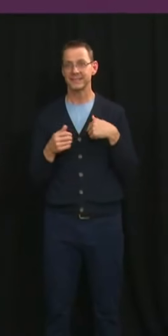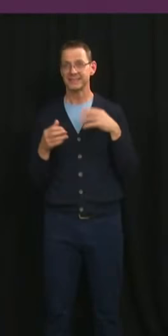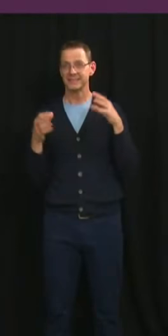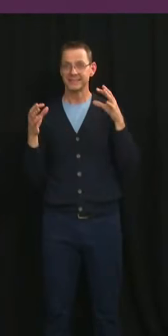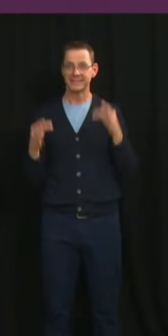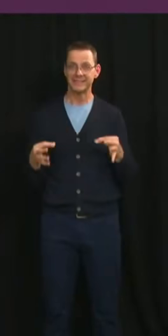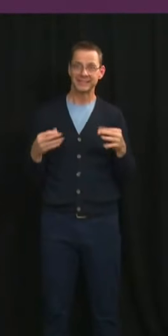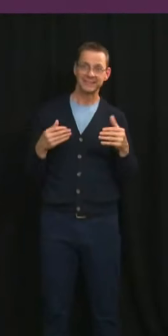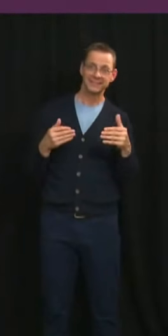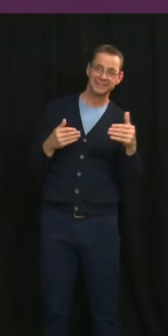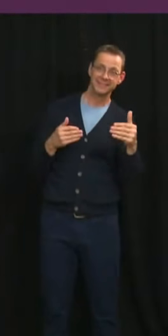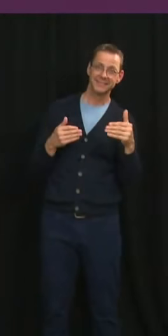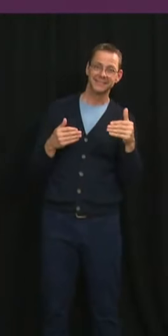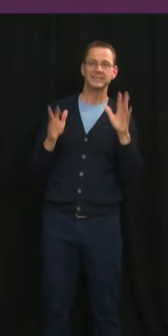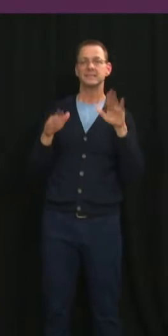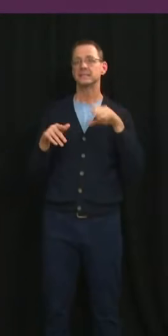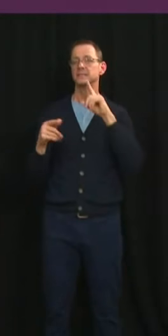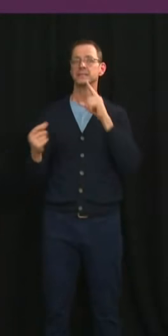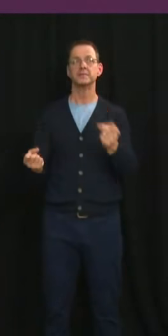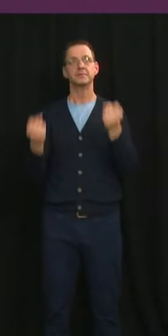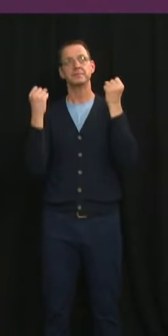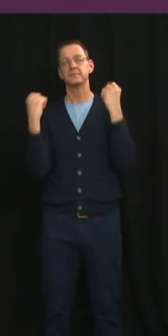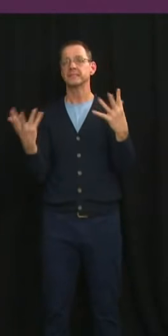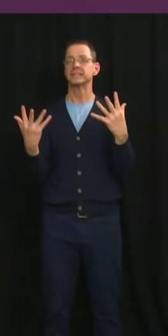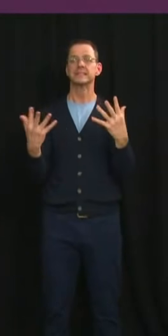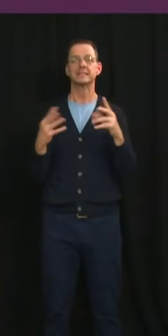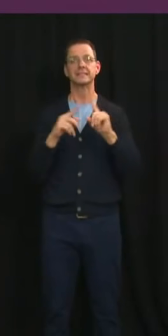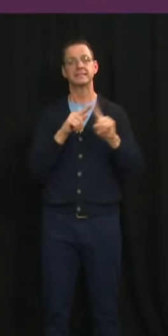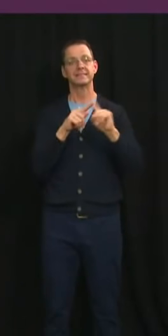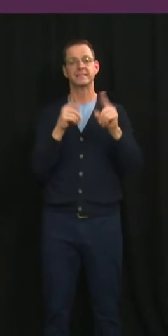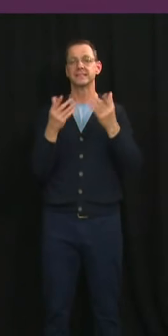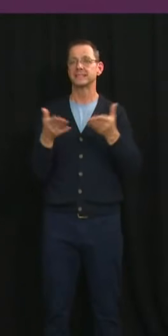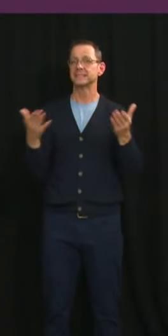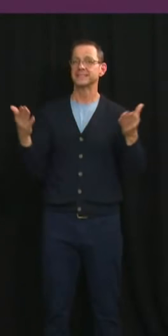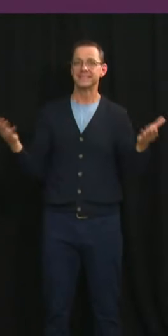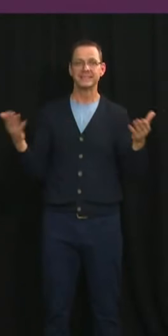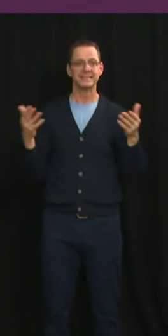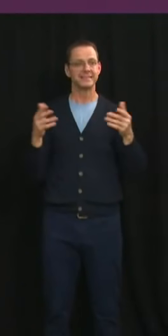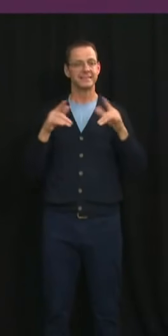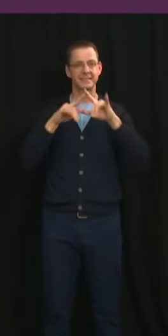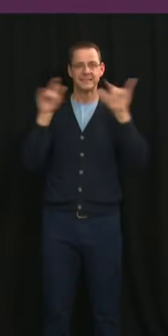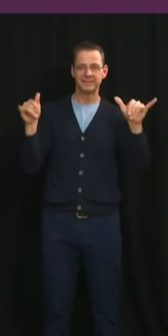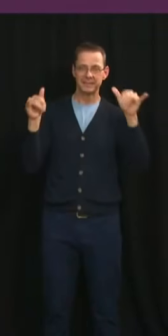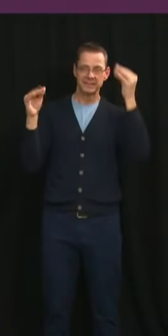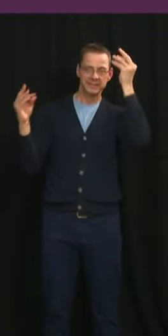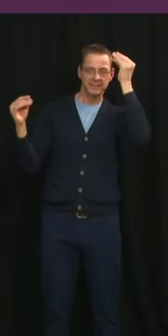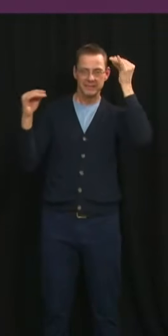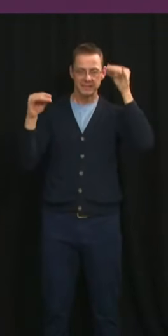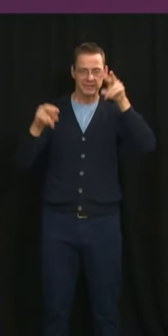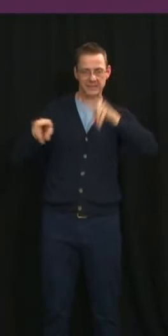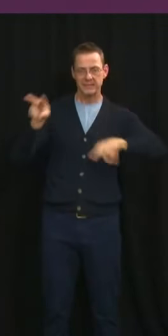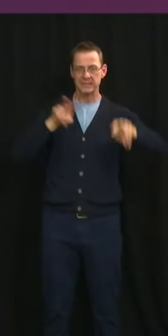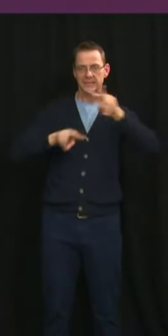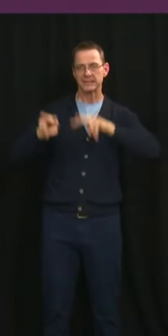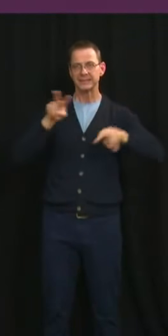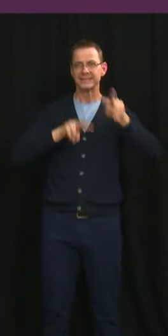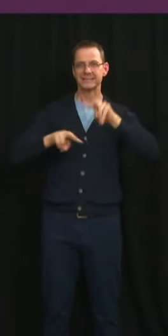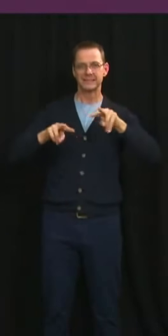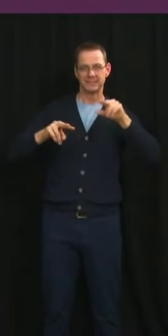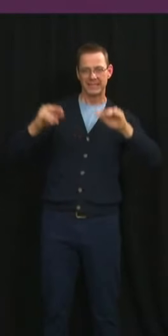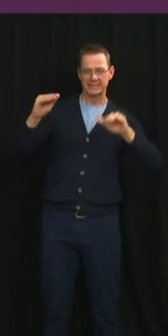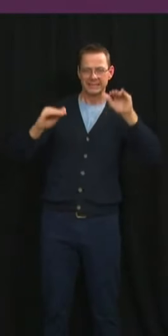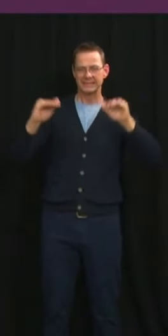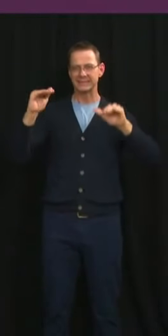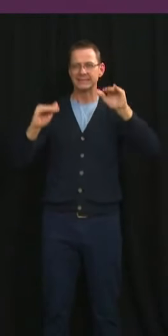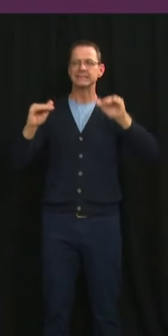factors at play. We've got to look to, I'll give you one of the reasons. I know there will be critics out there saying that we should be going